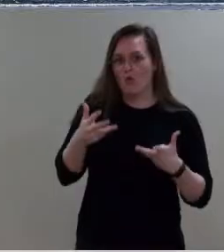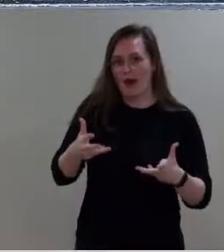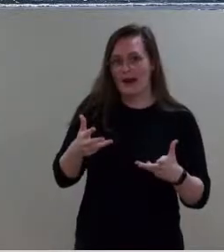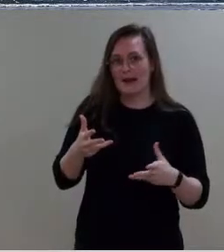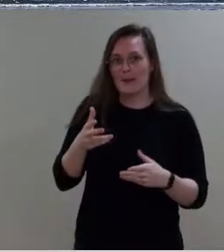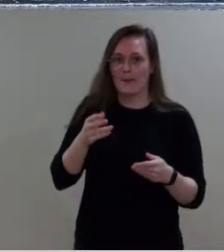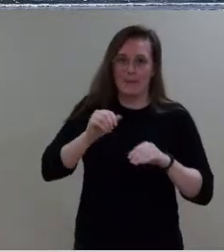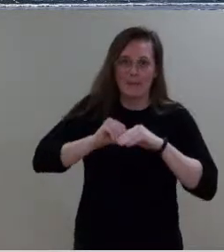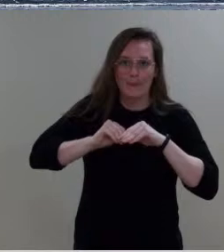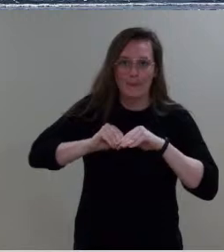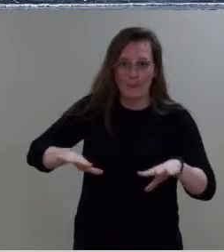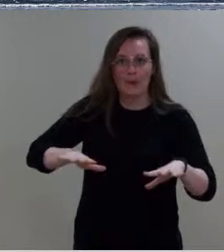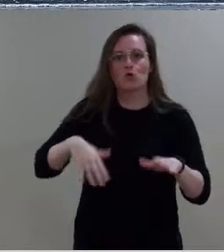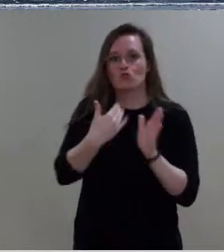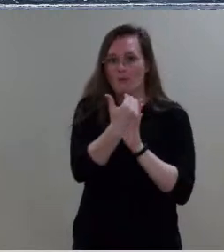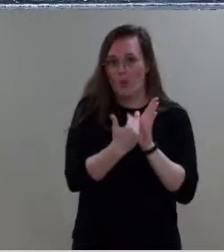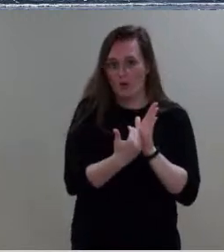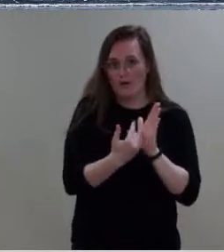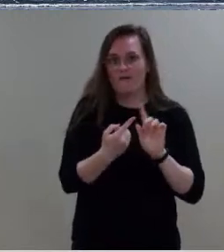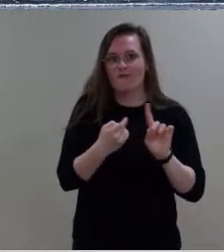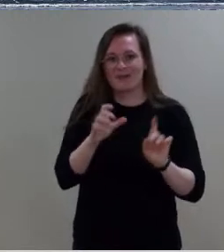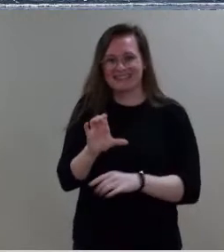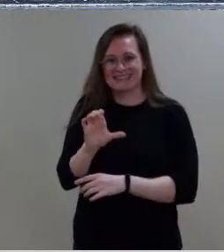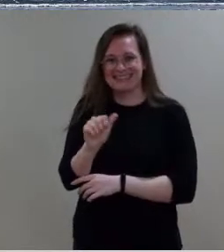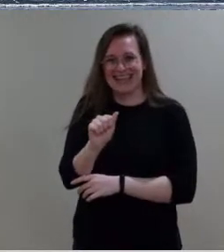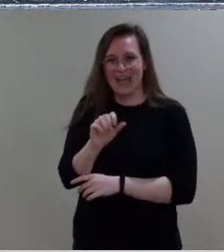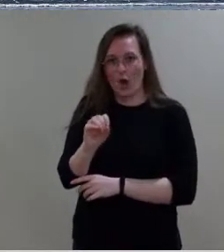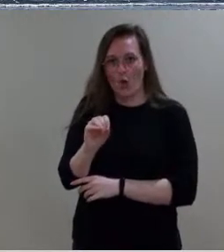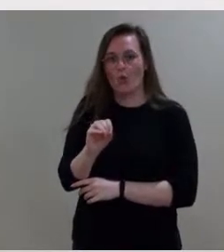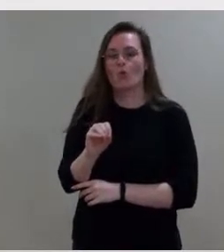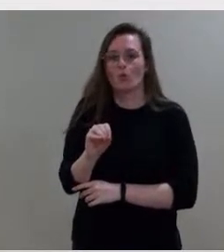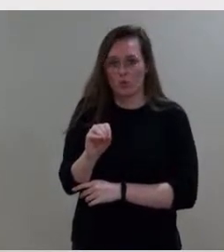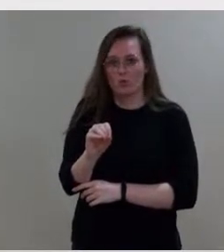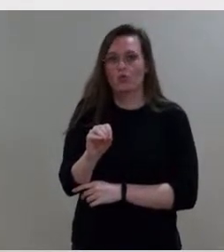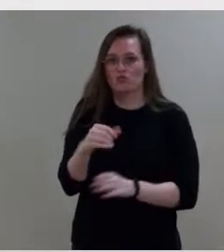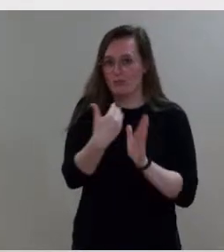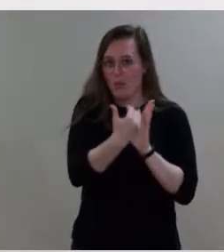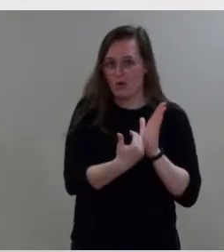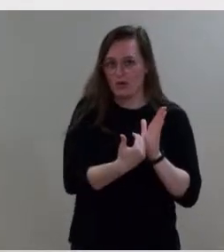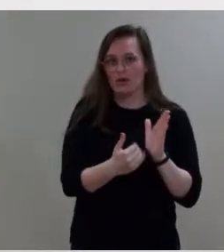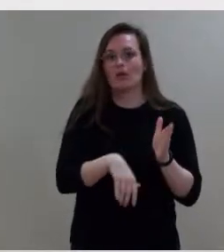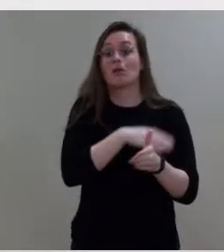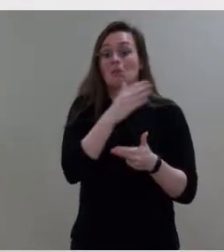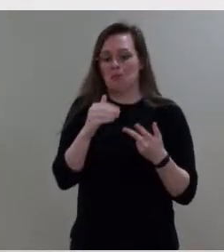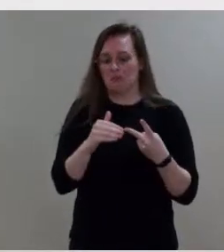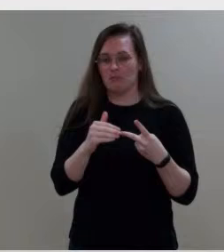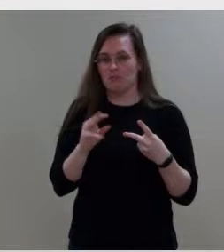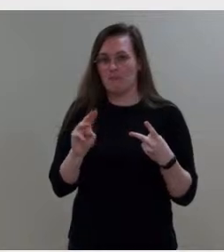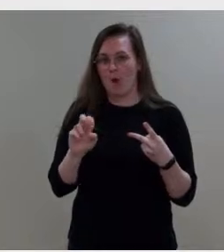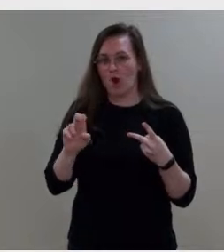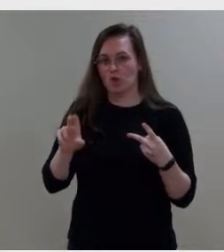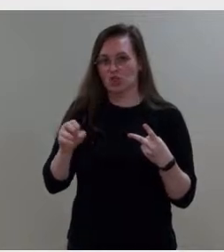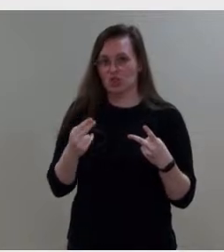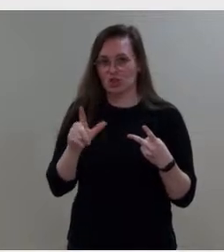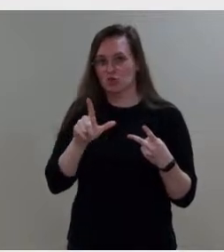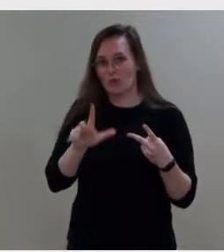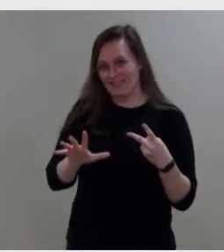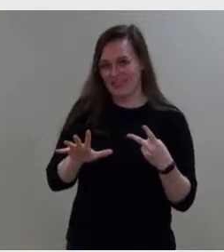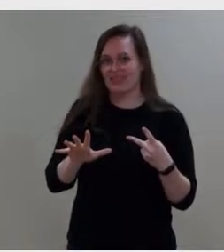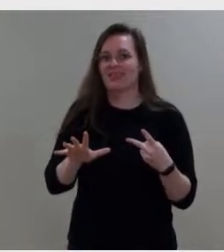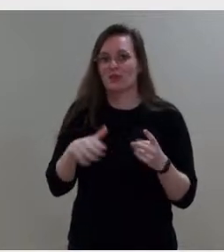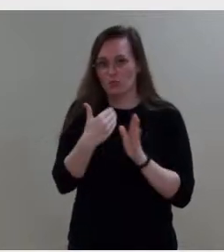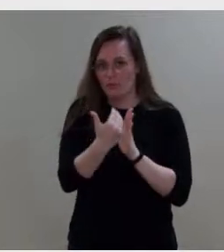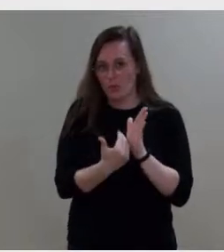tax authored by interim CAO Louis Coutinho, and a report on March 25th as part of first